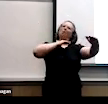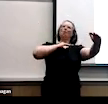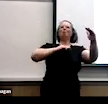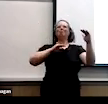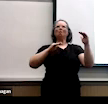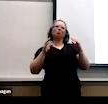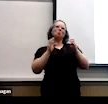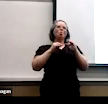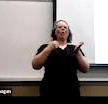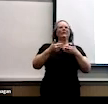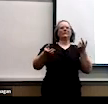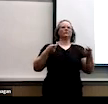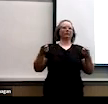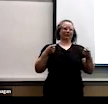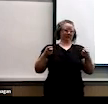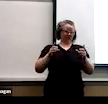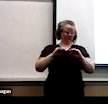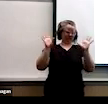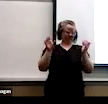sense.